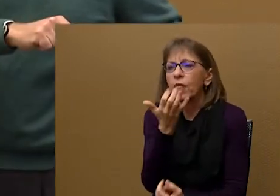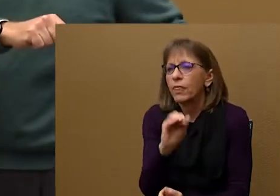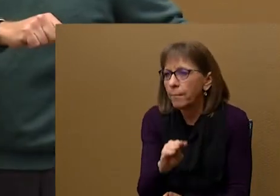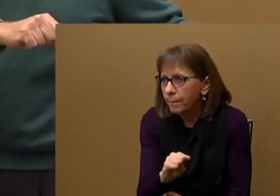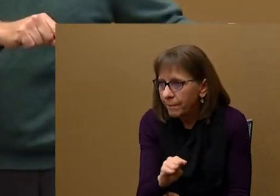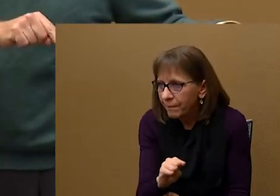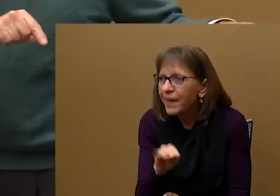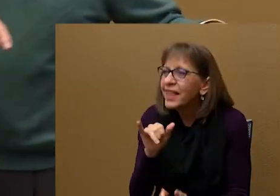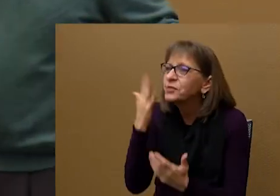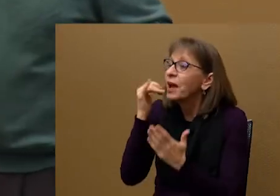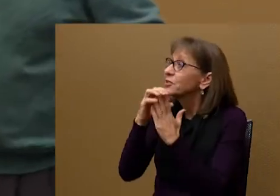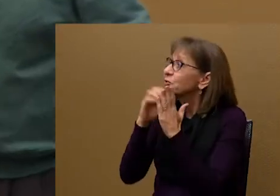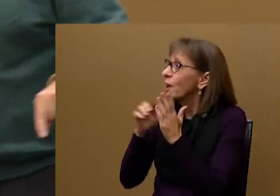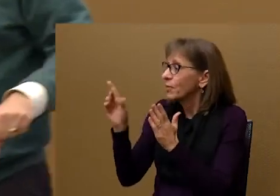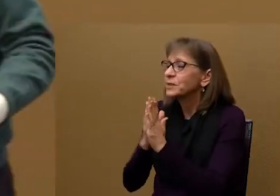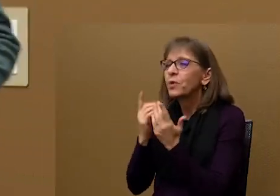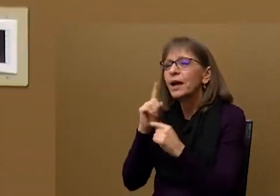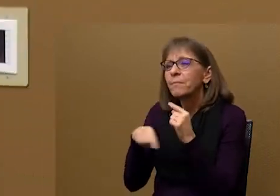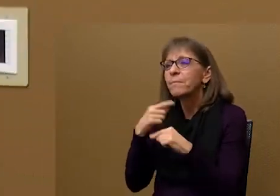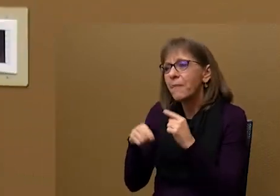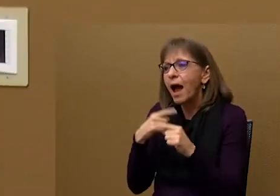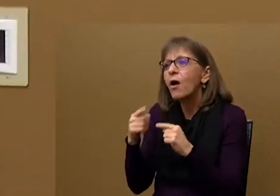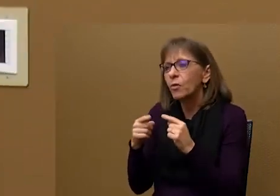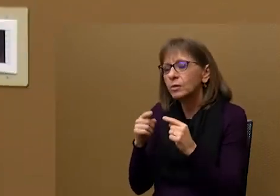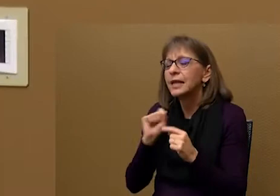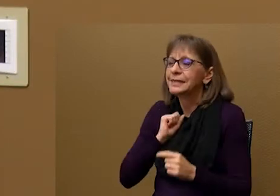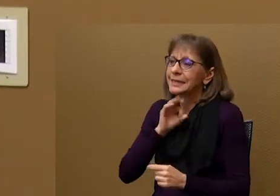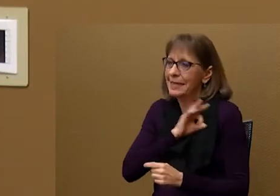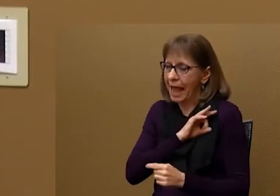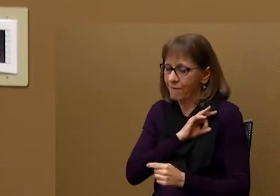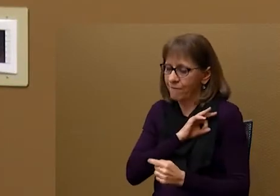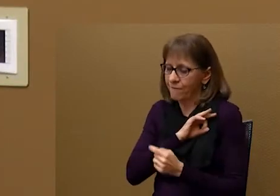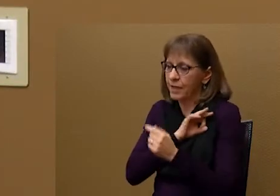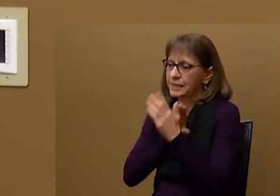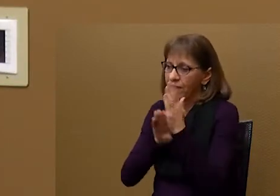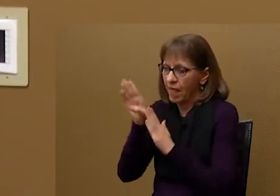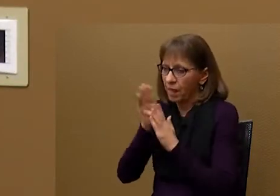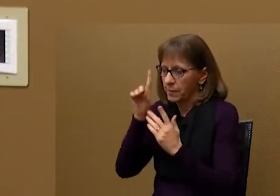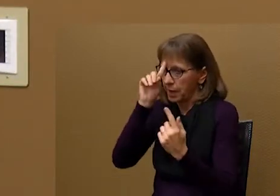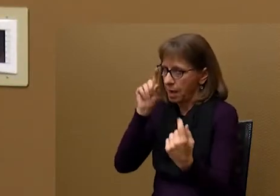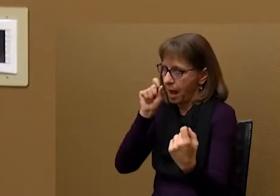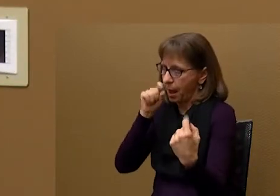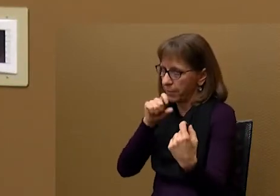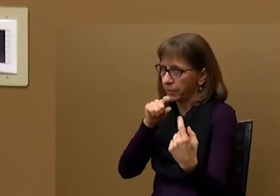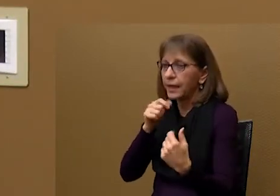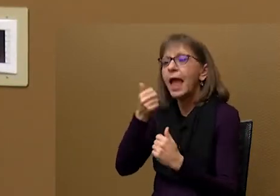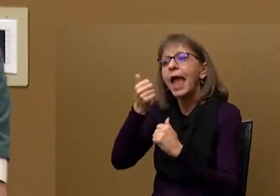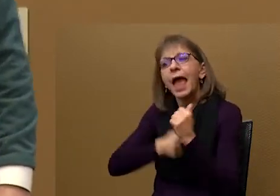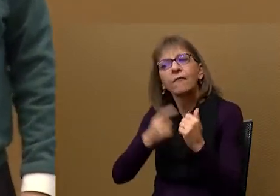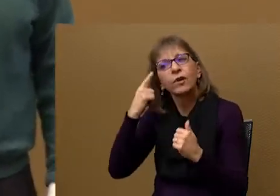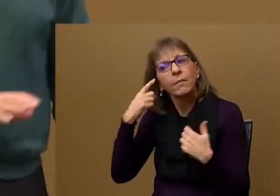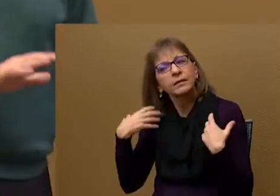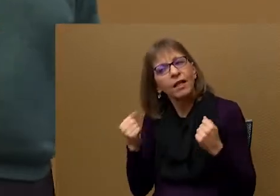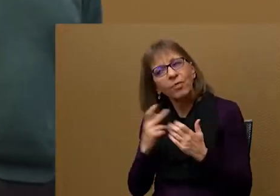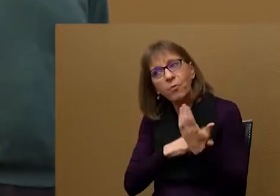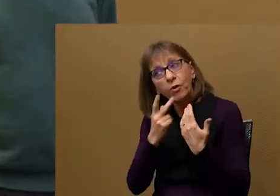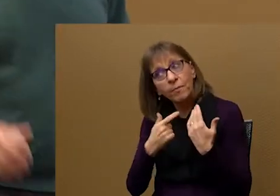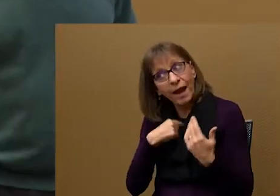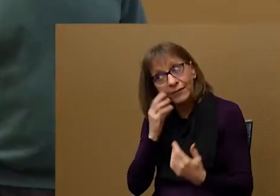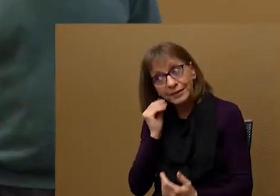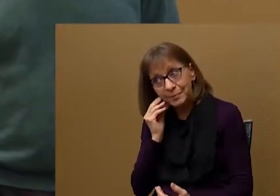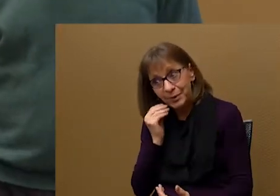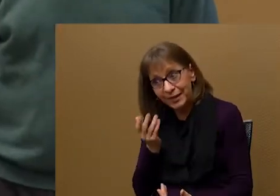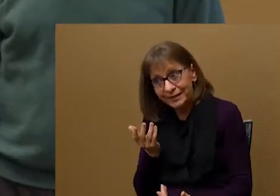them. So that's why there's a chapter in this book about helping staff develop empathy, because in every mental